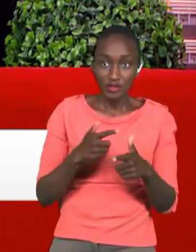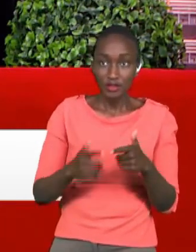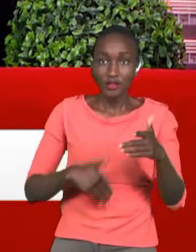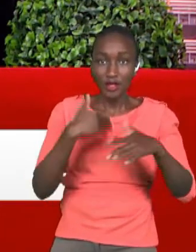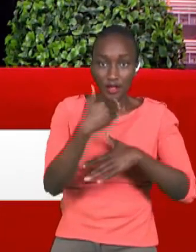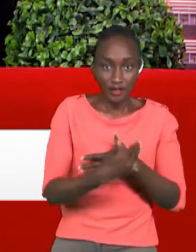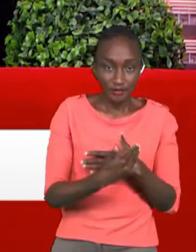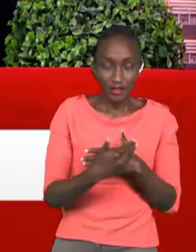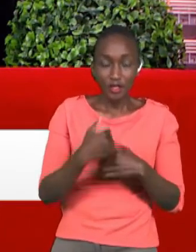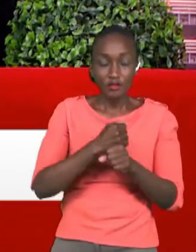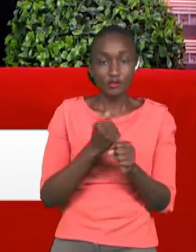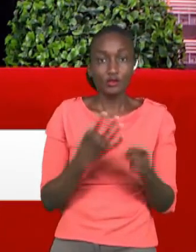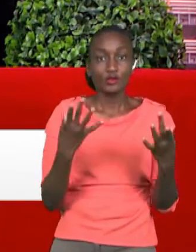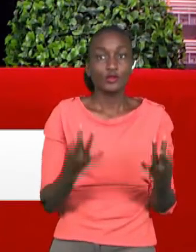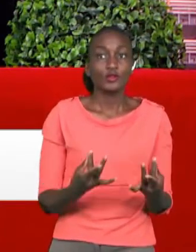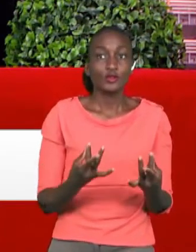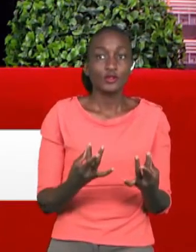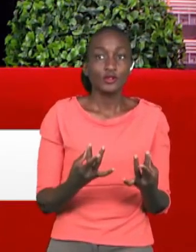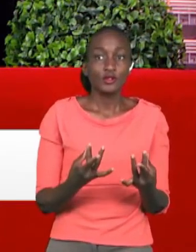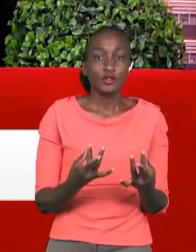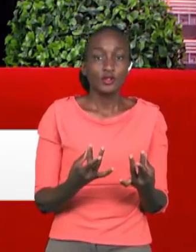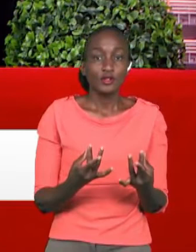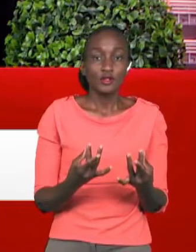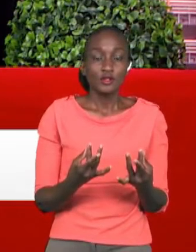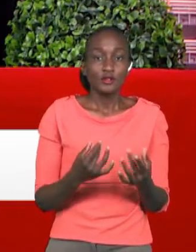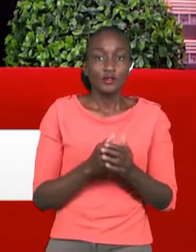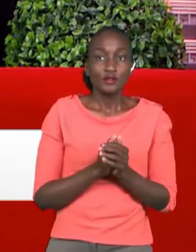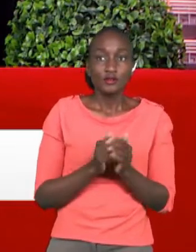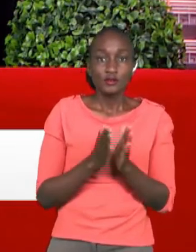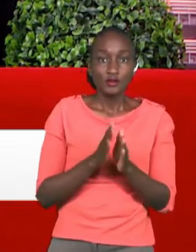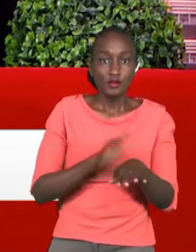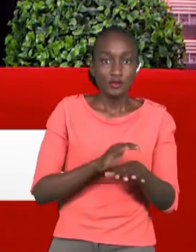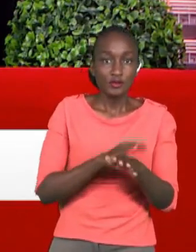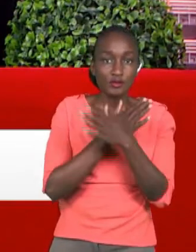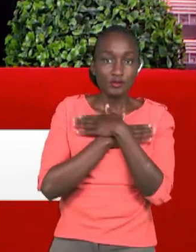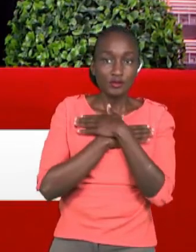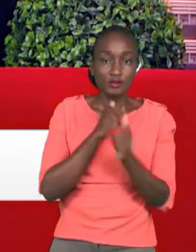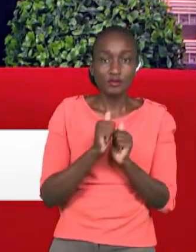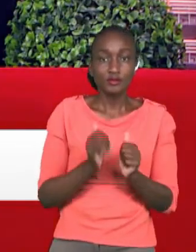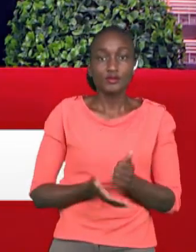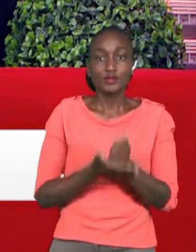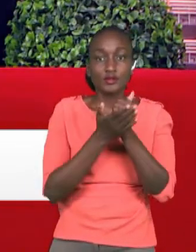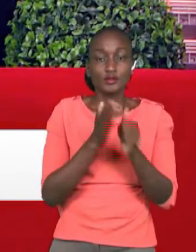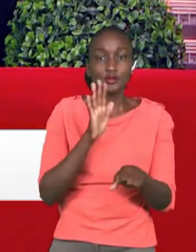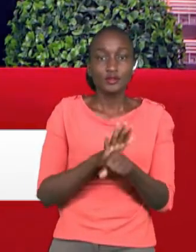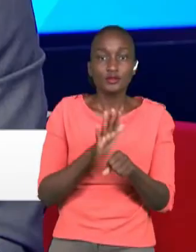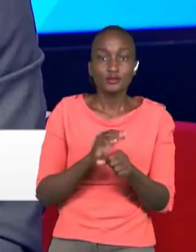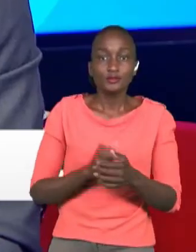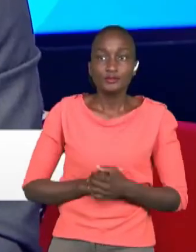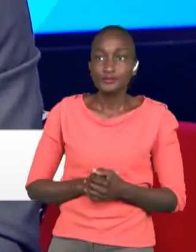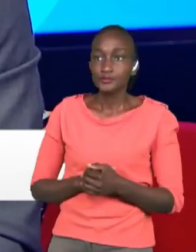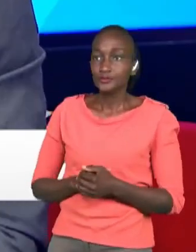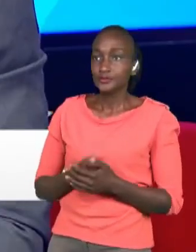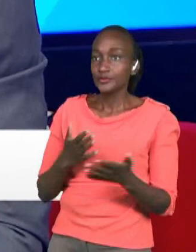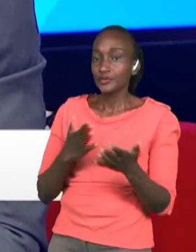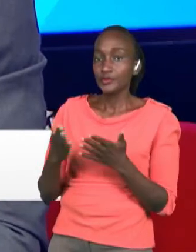yoga, and passing that time with the good friends like that. Okay, so now where